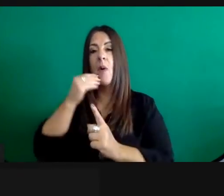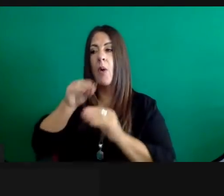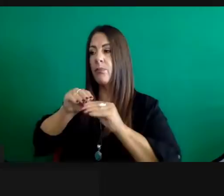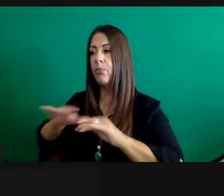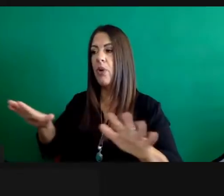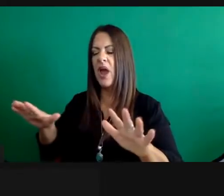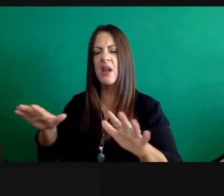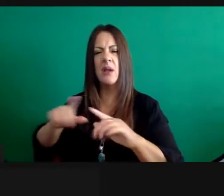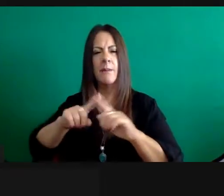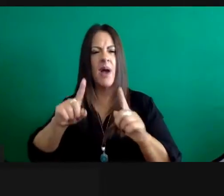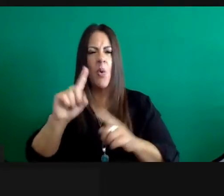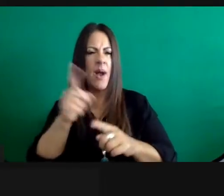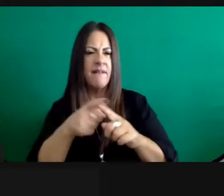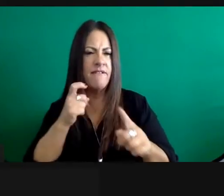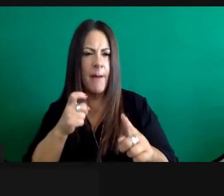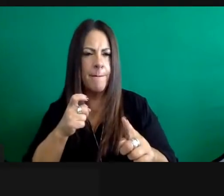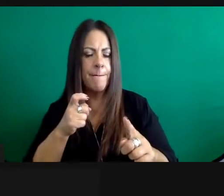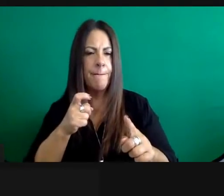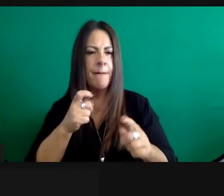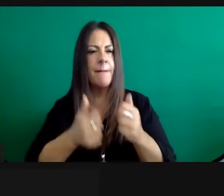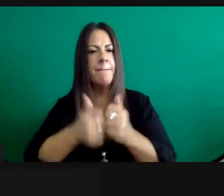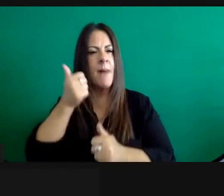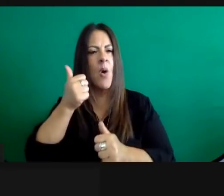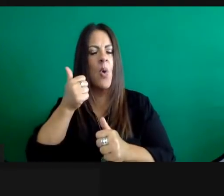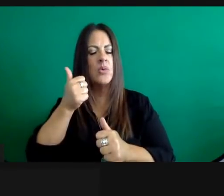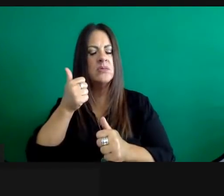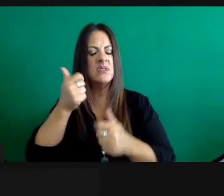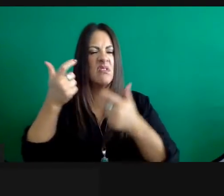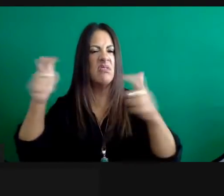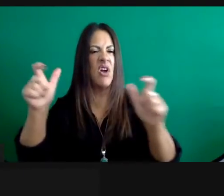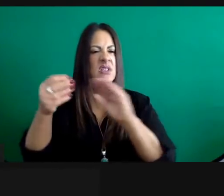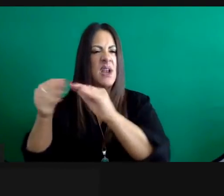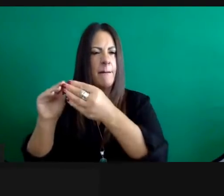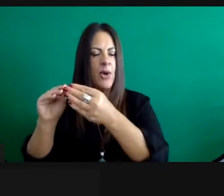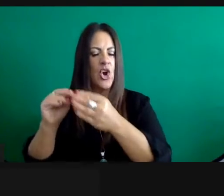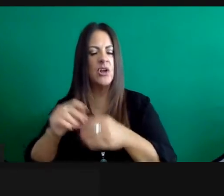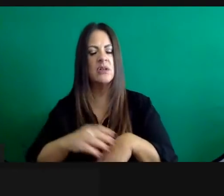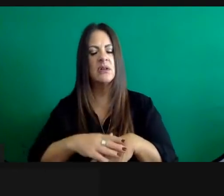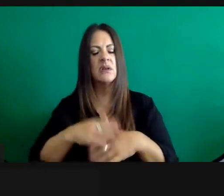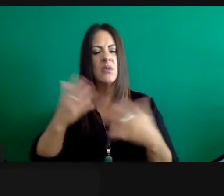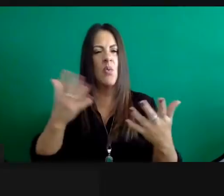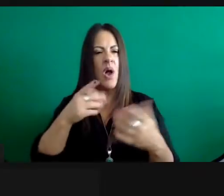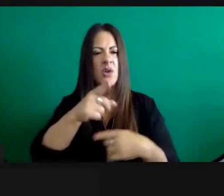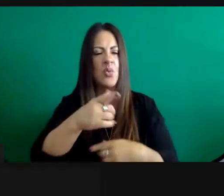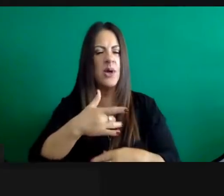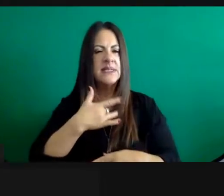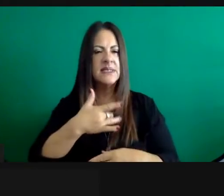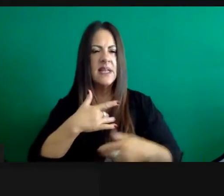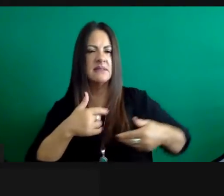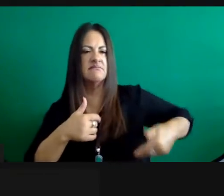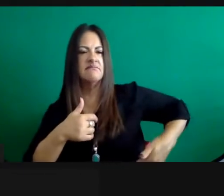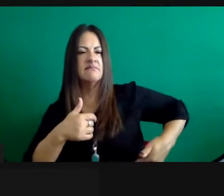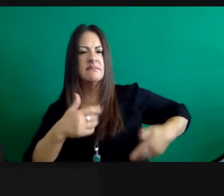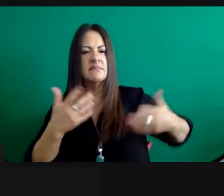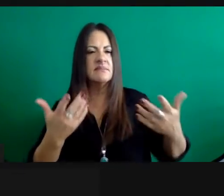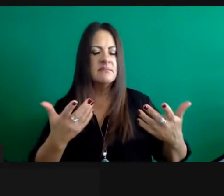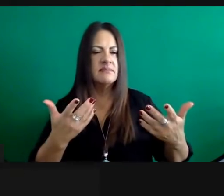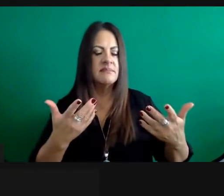the scale of all this, are you that contact tracing is giving us an accurate sense of how the virus is